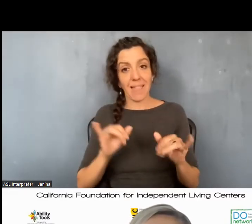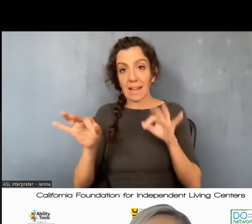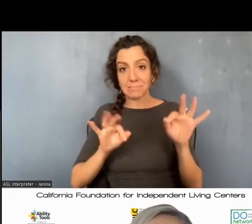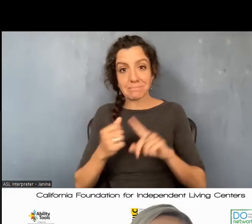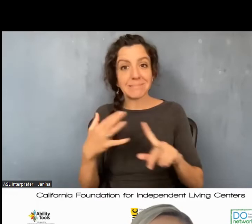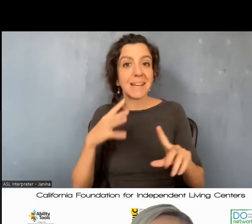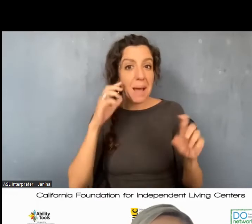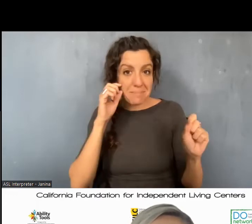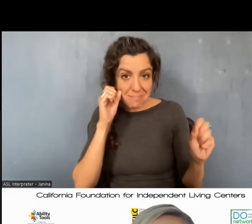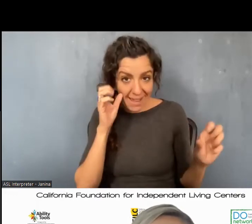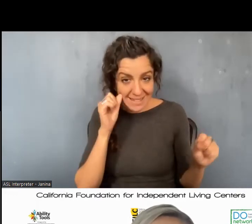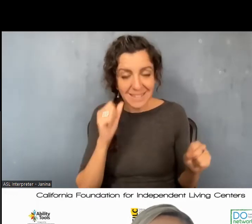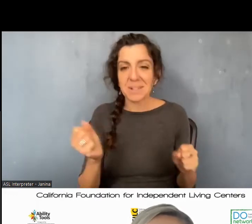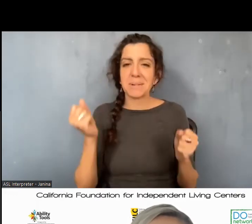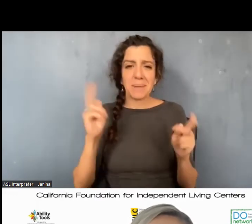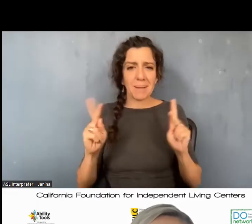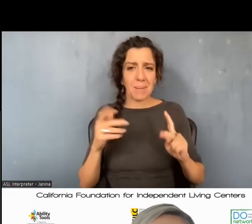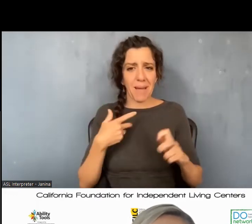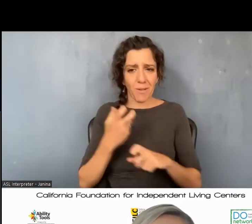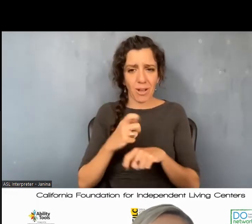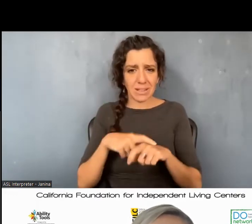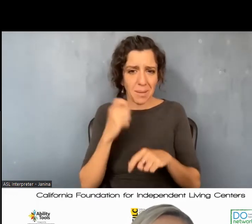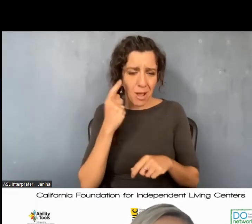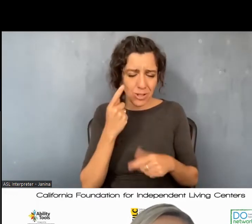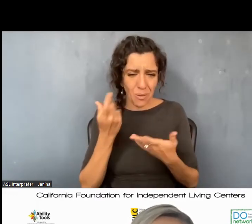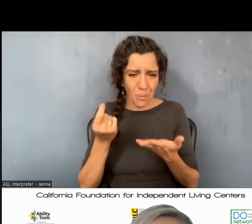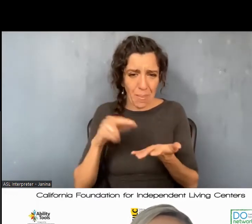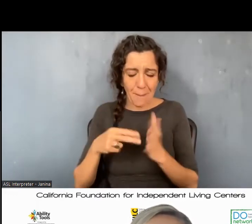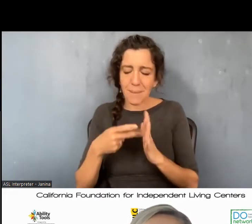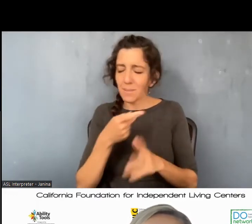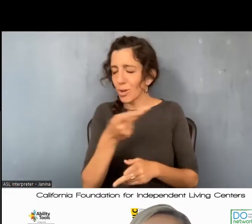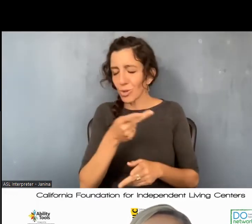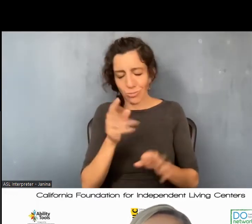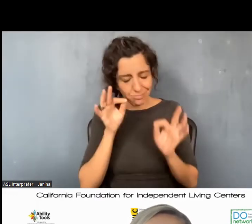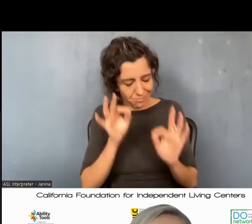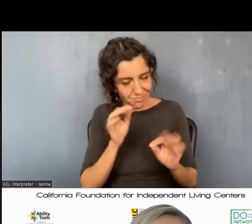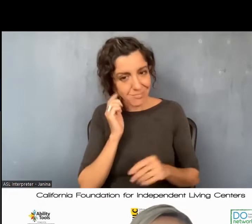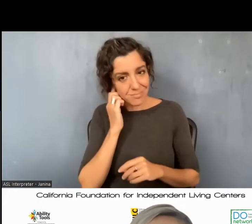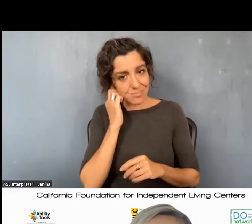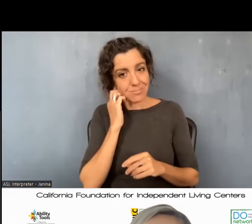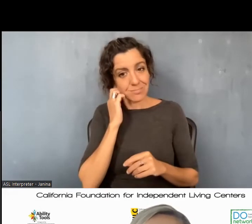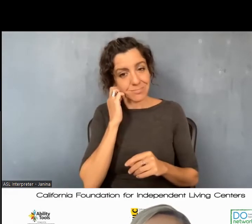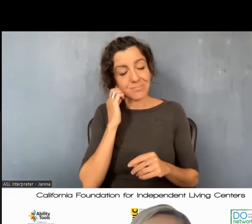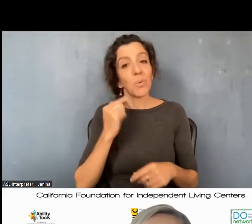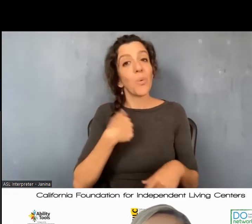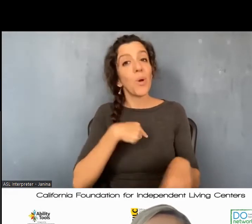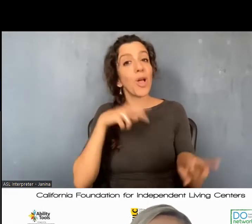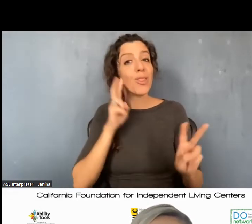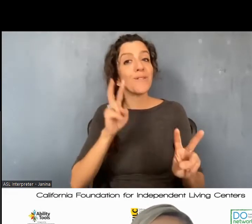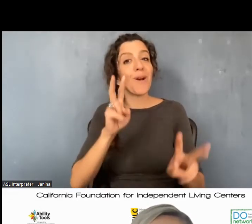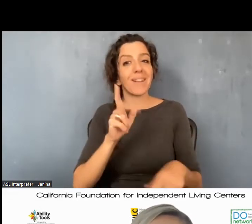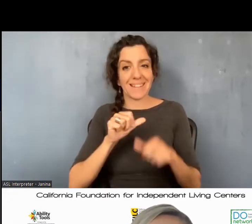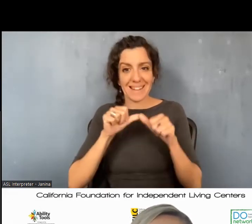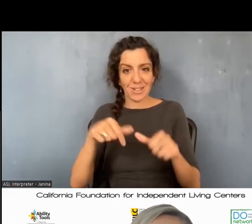lot of people have a hard time understanding what that truly means. And you did a terrific job. We are looking forward to continuing